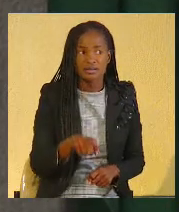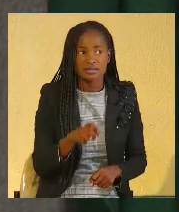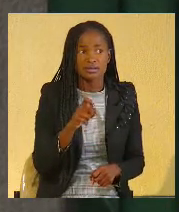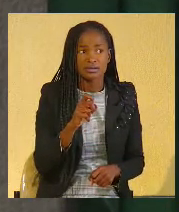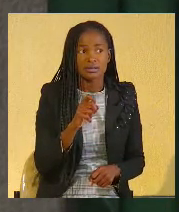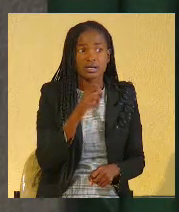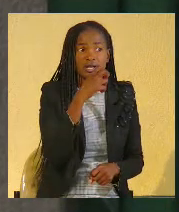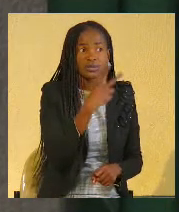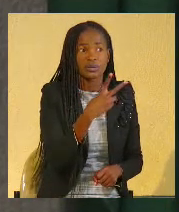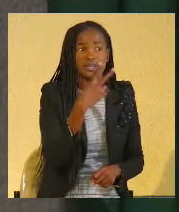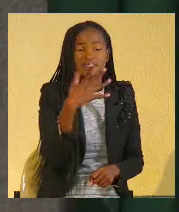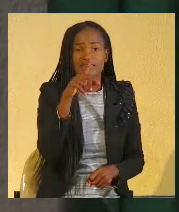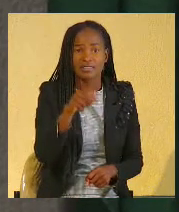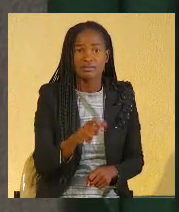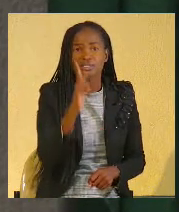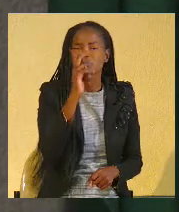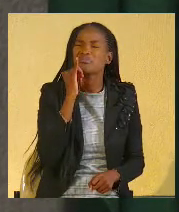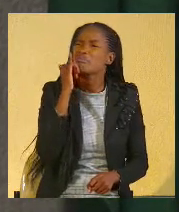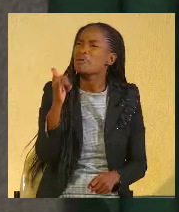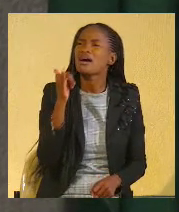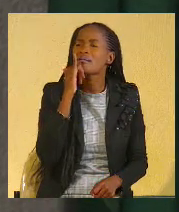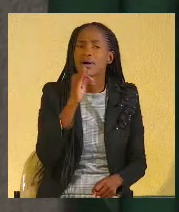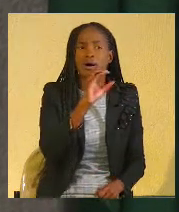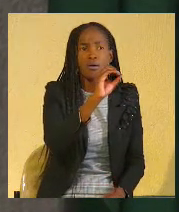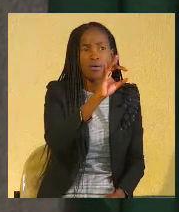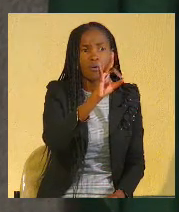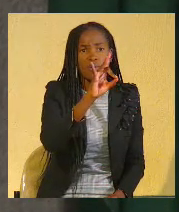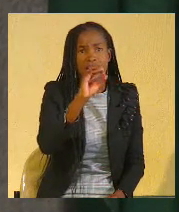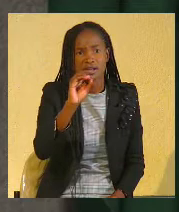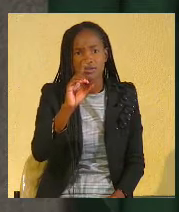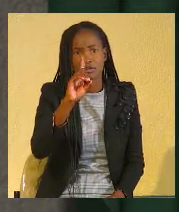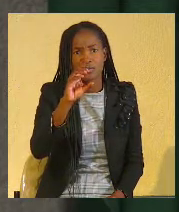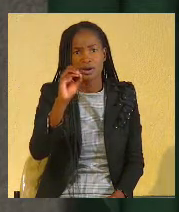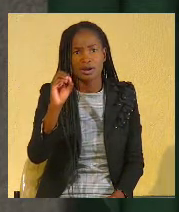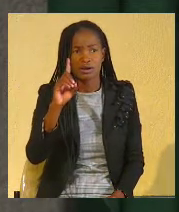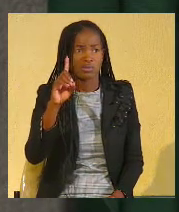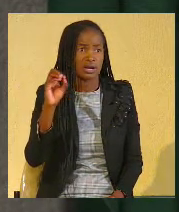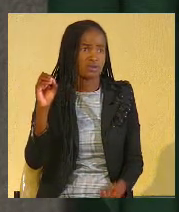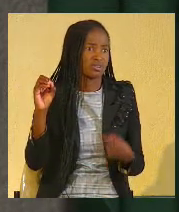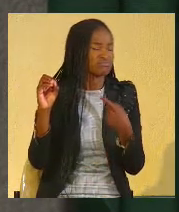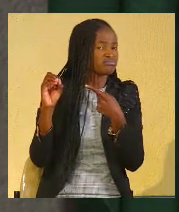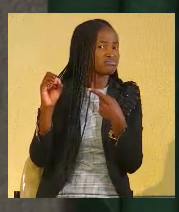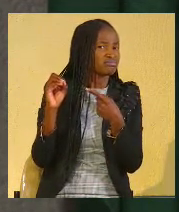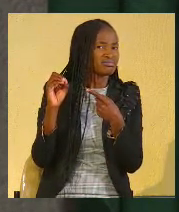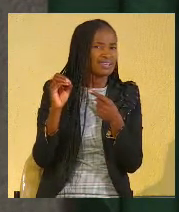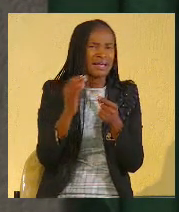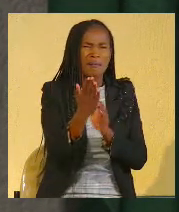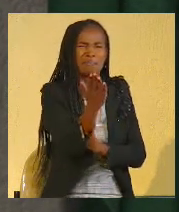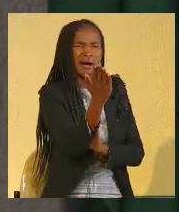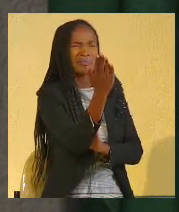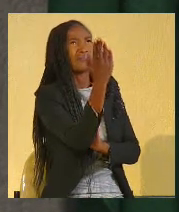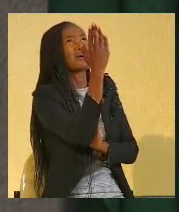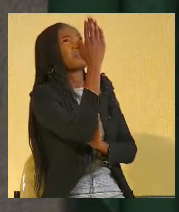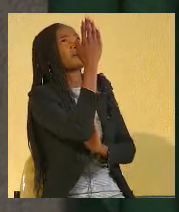25,000 calls per day are recorded at that emergency operations